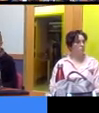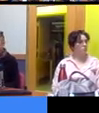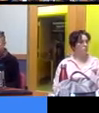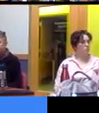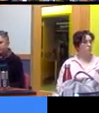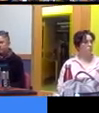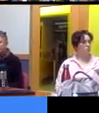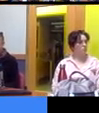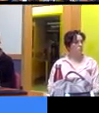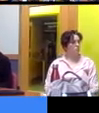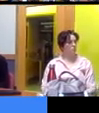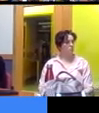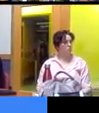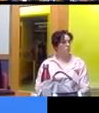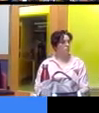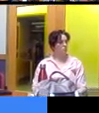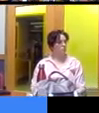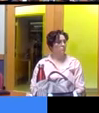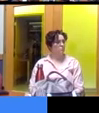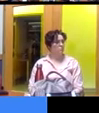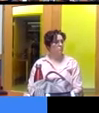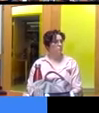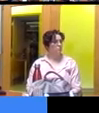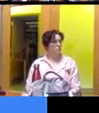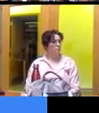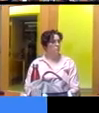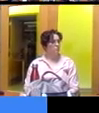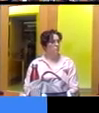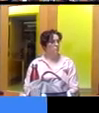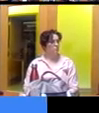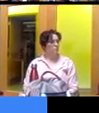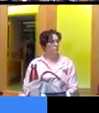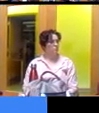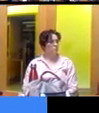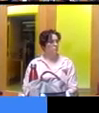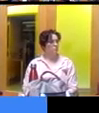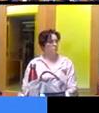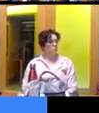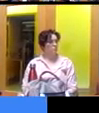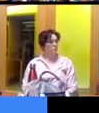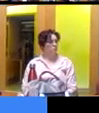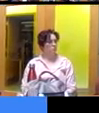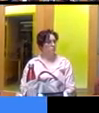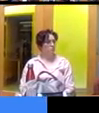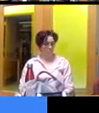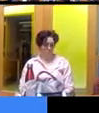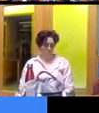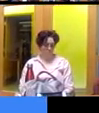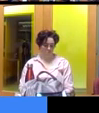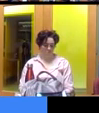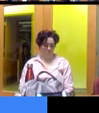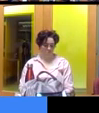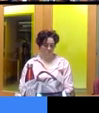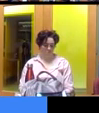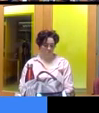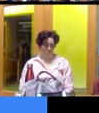asked to provide. And one thing that we talked about early on, Candy and I, was that we wouldn't want to have an advocate